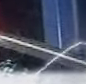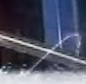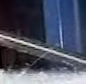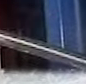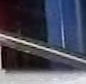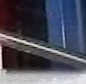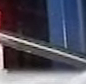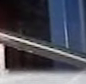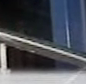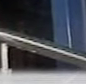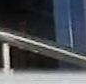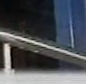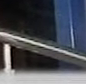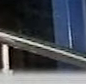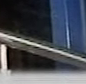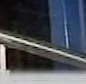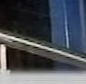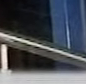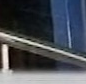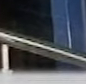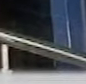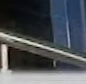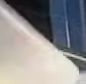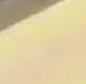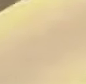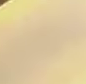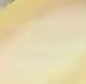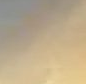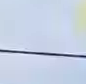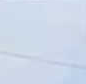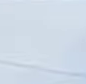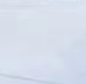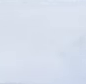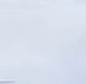KTN Weekend Prime with Yvonne Okwara.